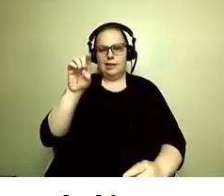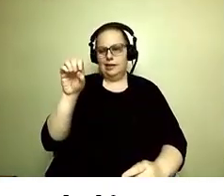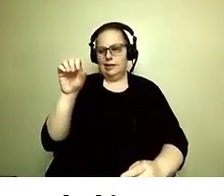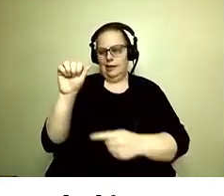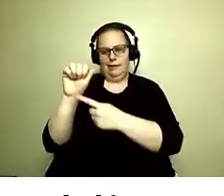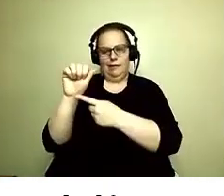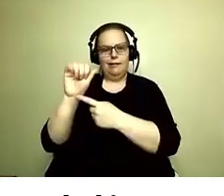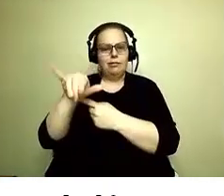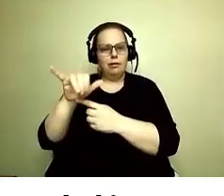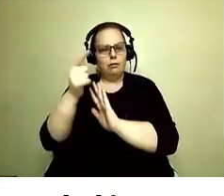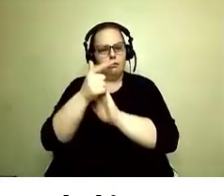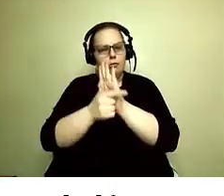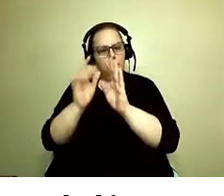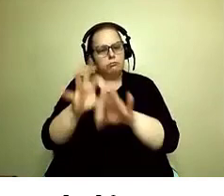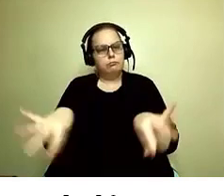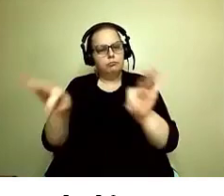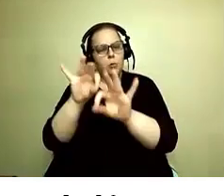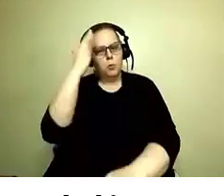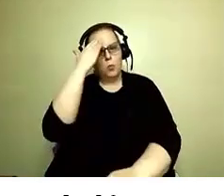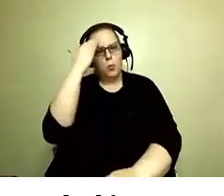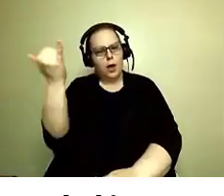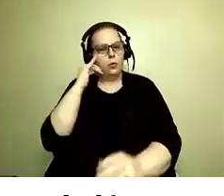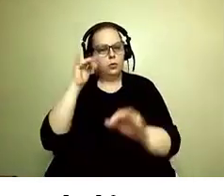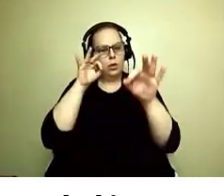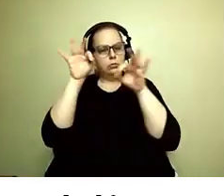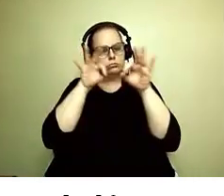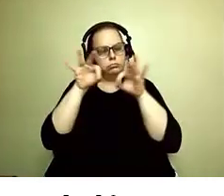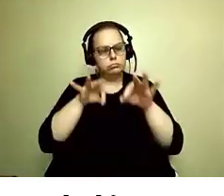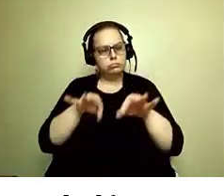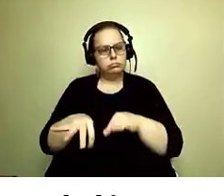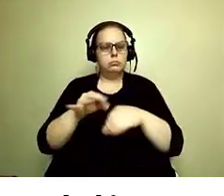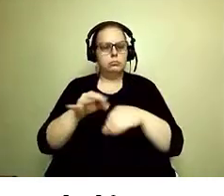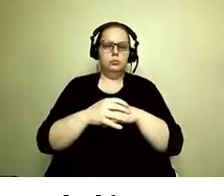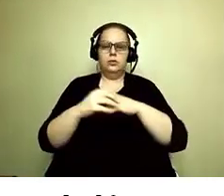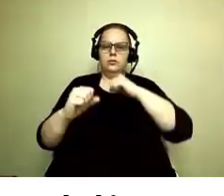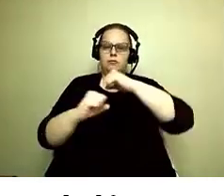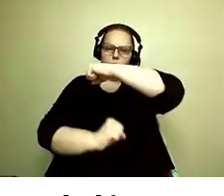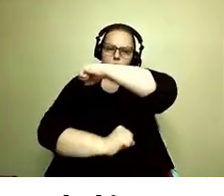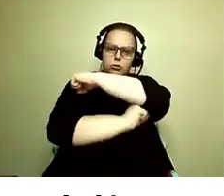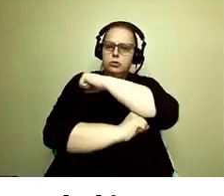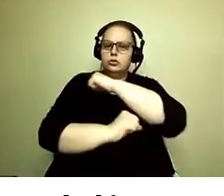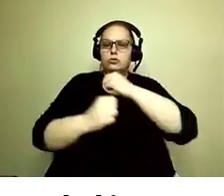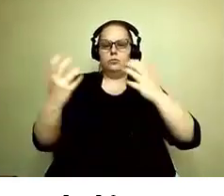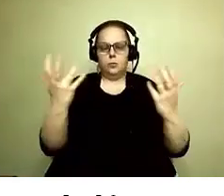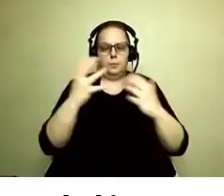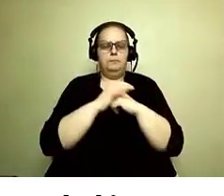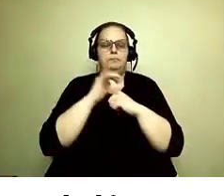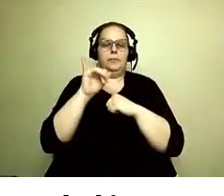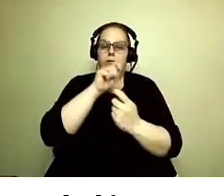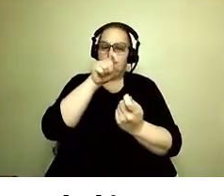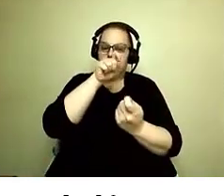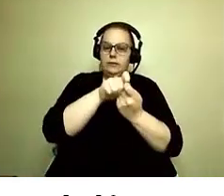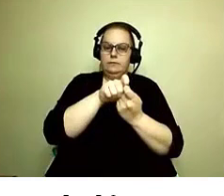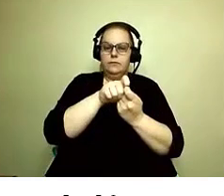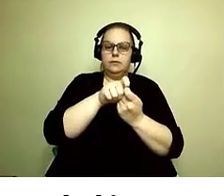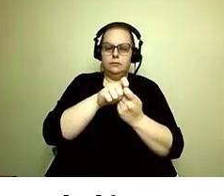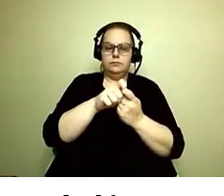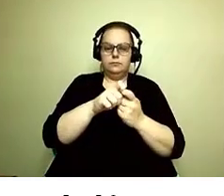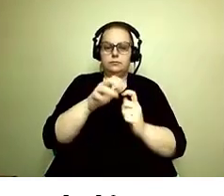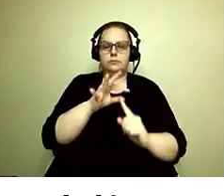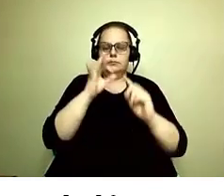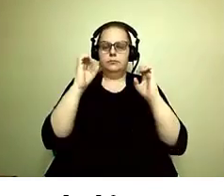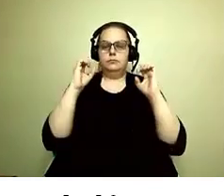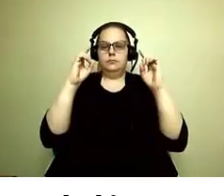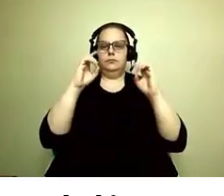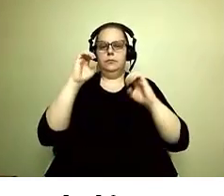so important and sort of what the foundational pillars are and how this particular bulletin, the Special Education